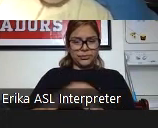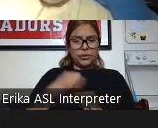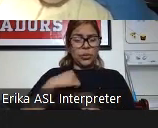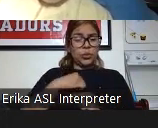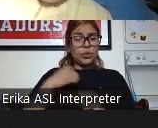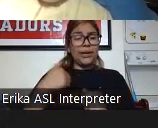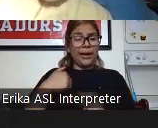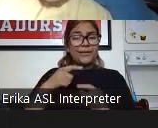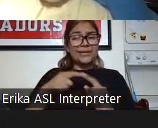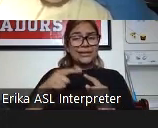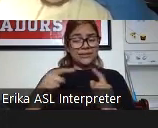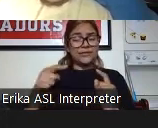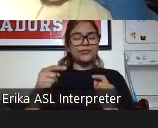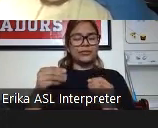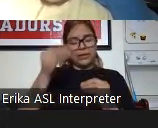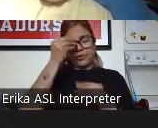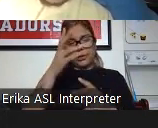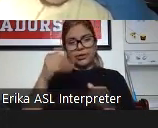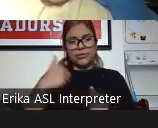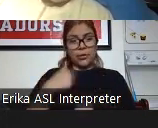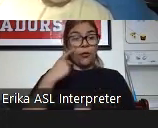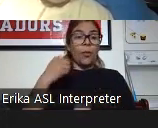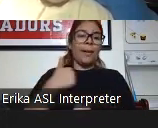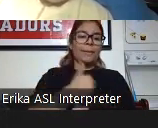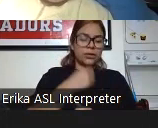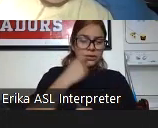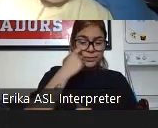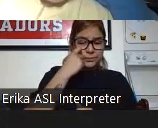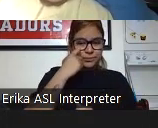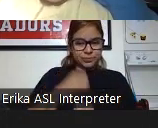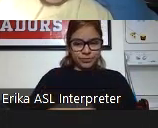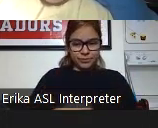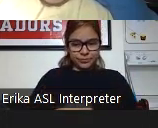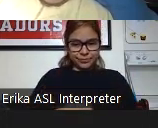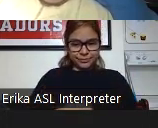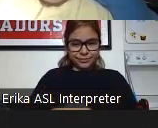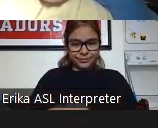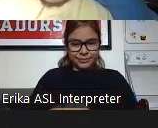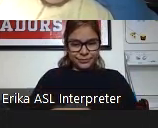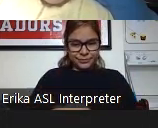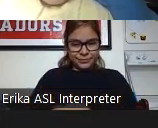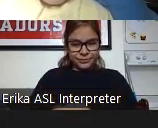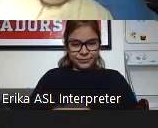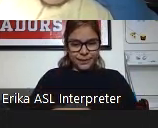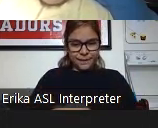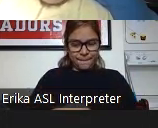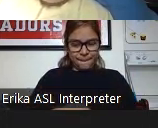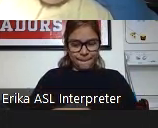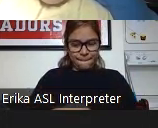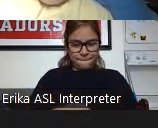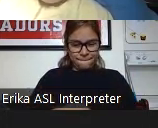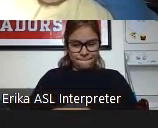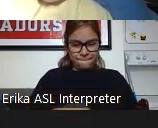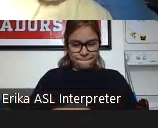members regarding potential CTSA improvement mechanisms, and one of which being